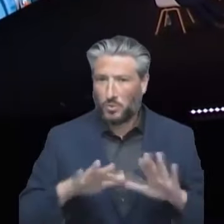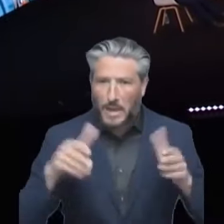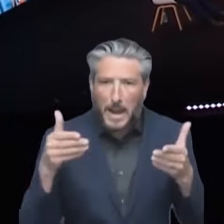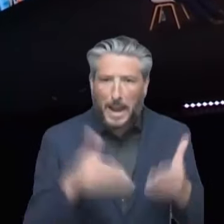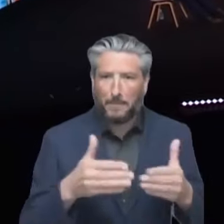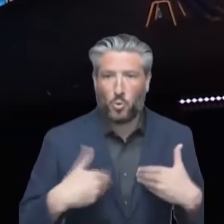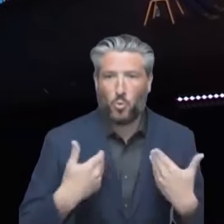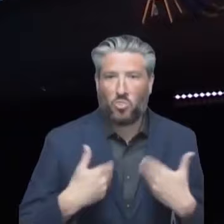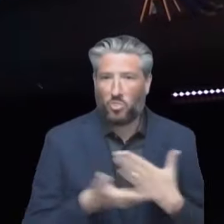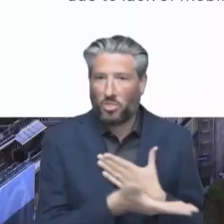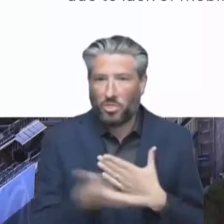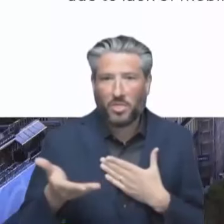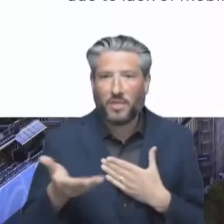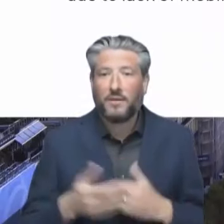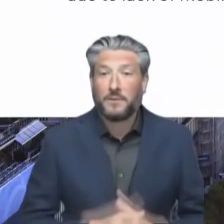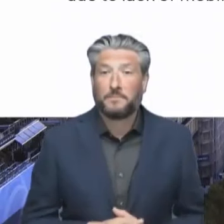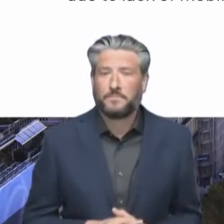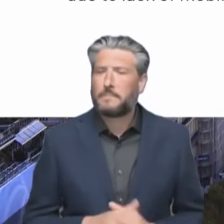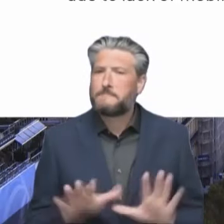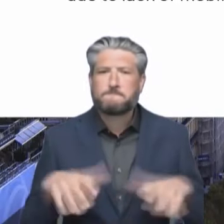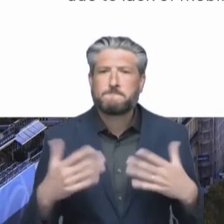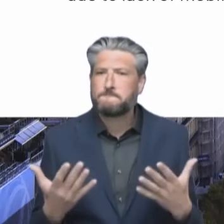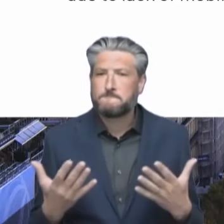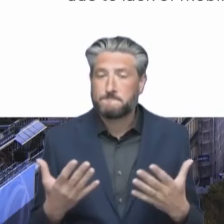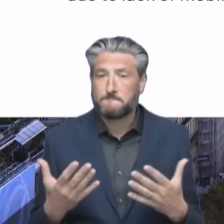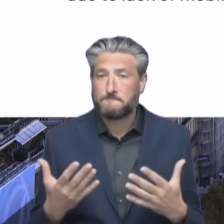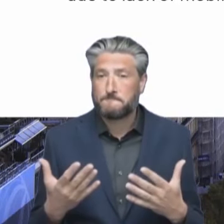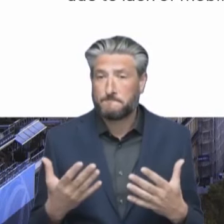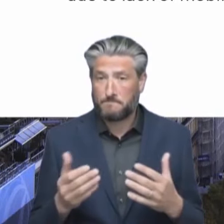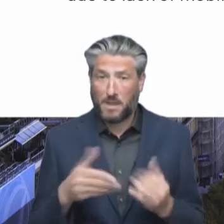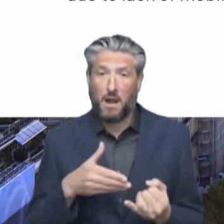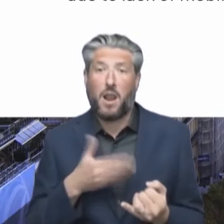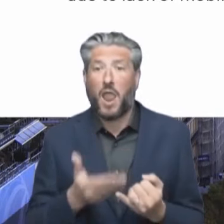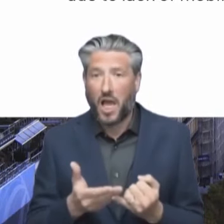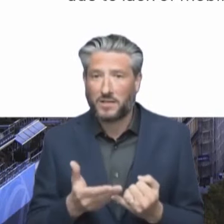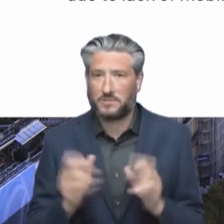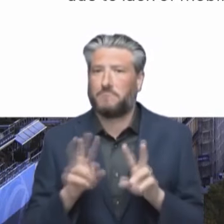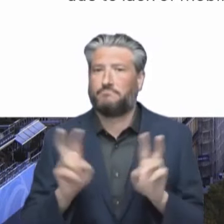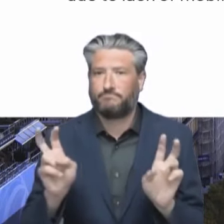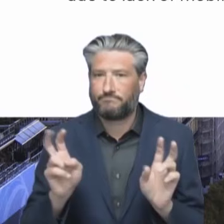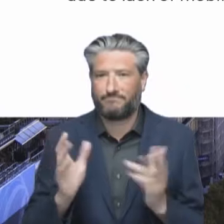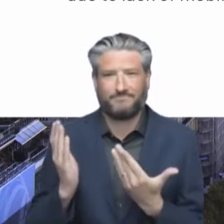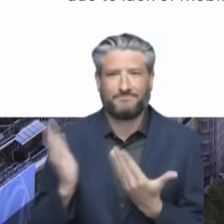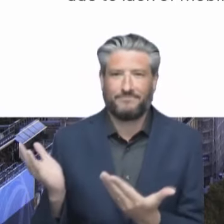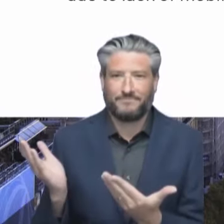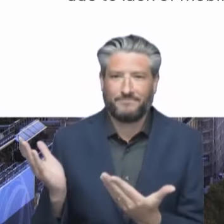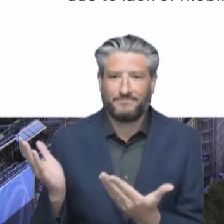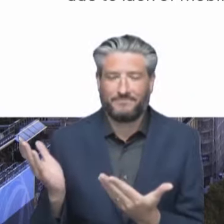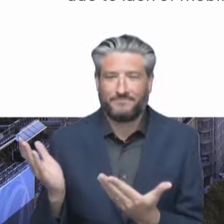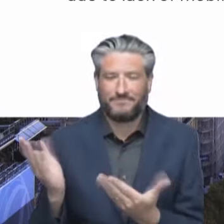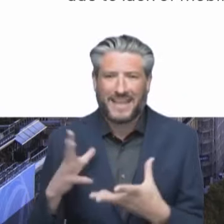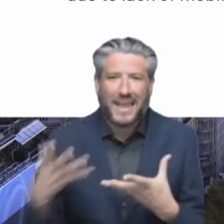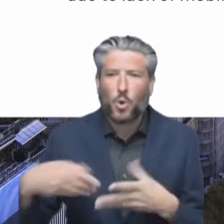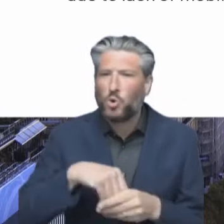Now, what about solidarity? That is the last component of our inclusion pillar. As a car maker,